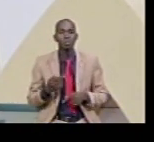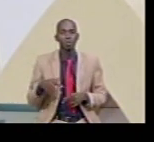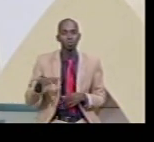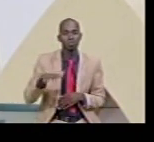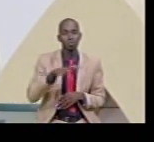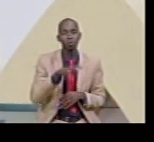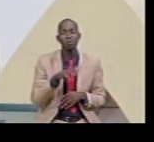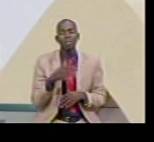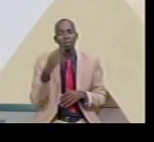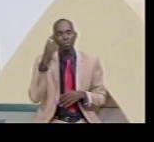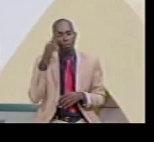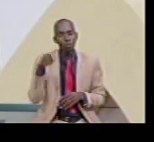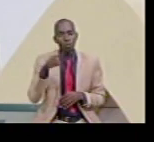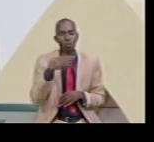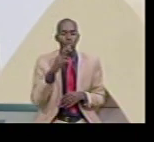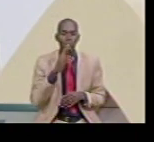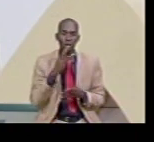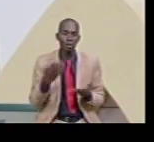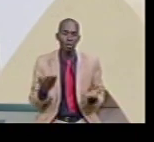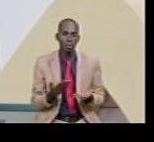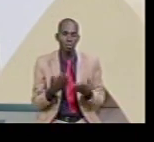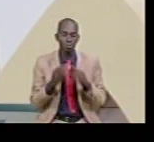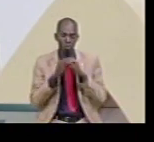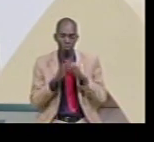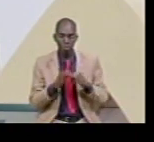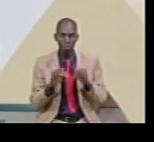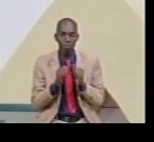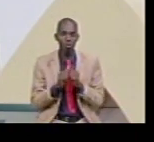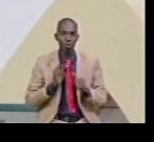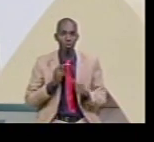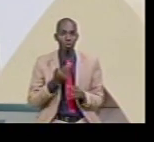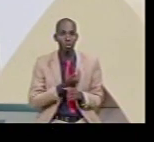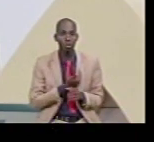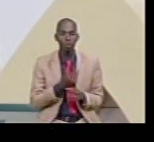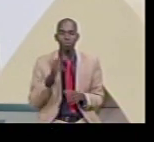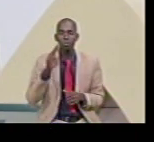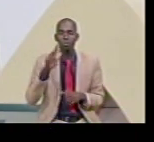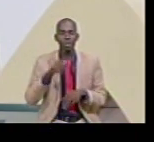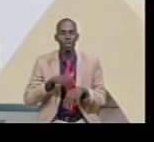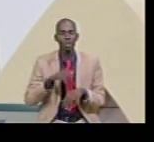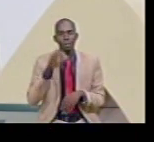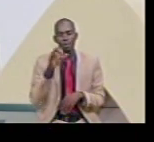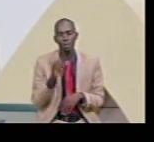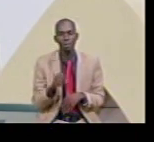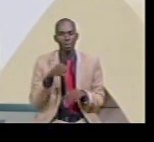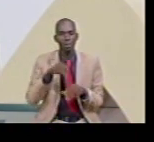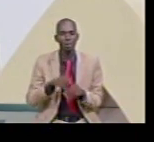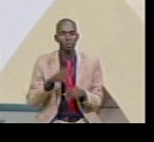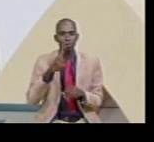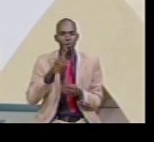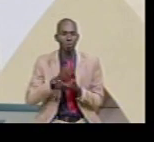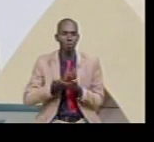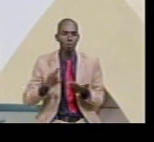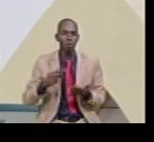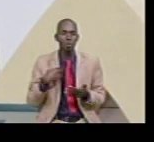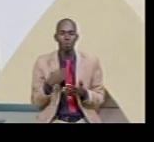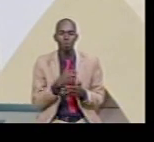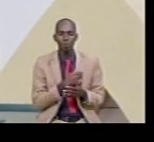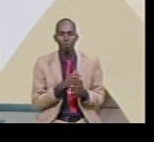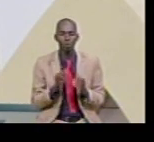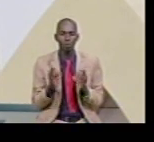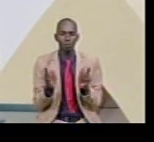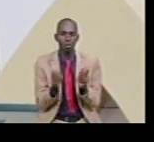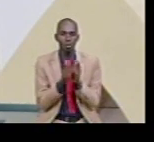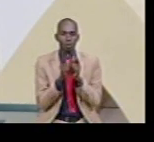fellowship and worship with us, three times in a week, we meet together for